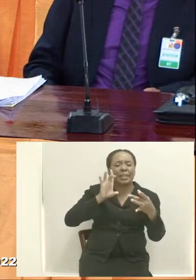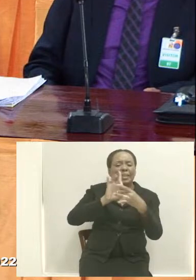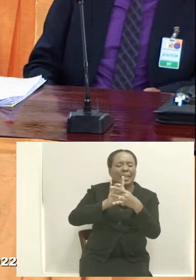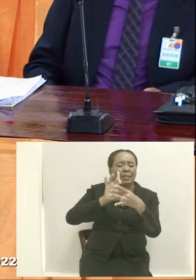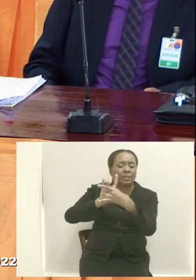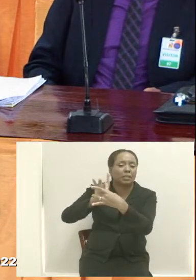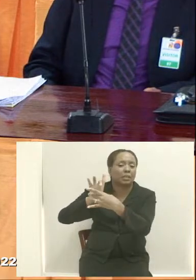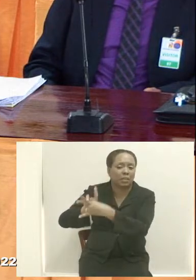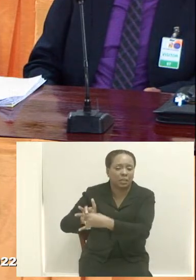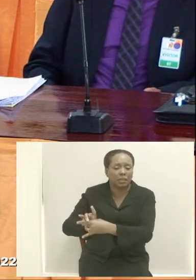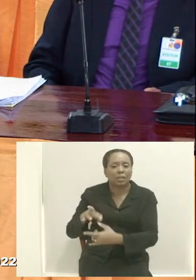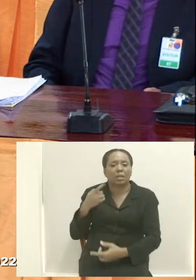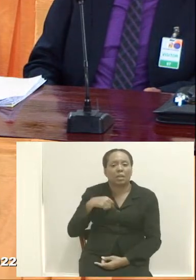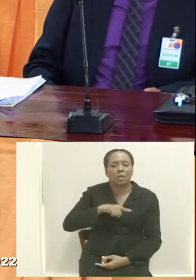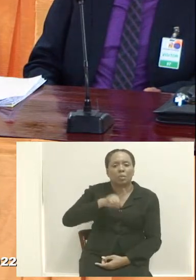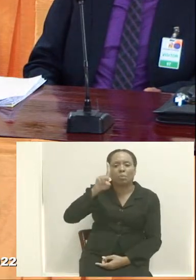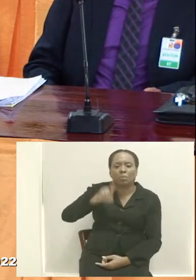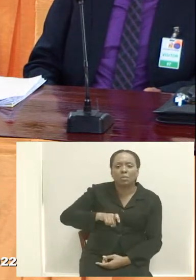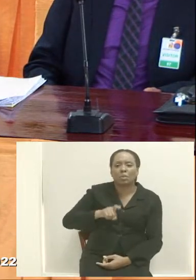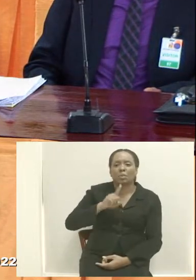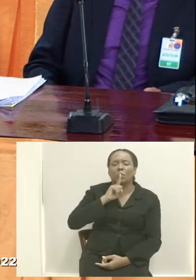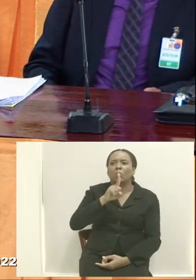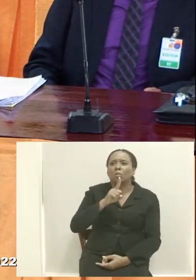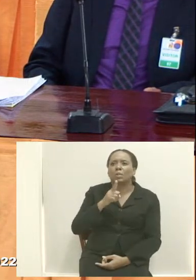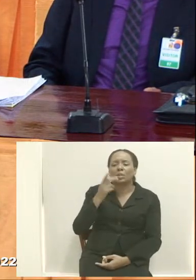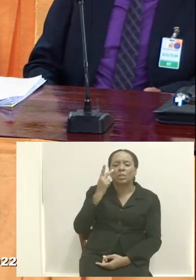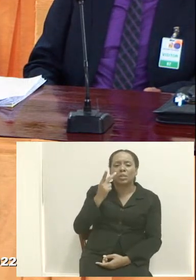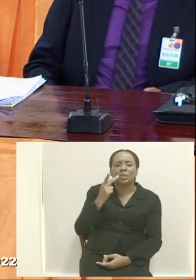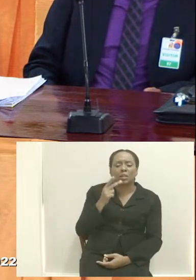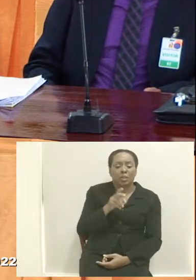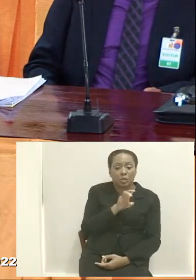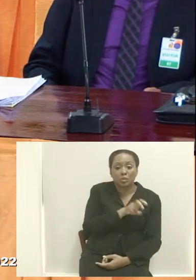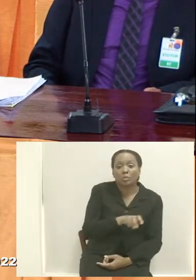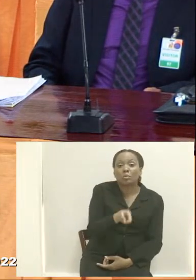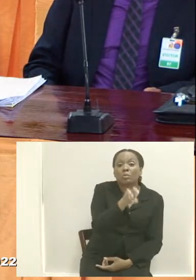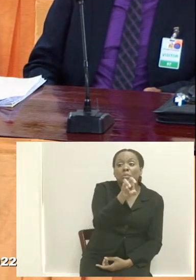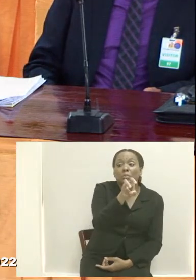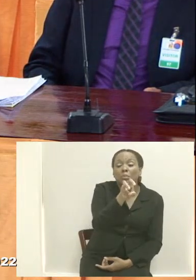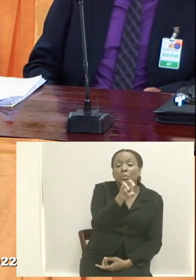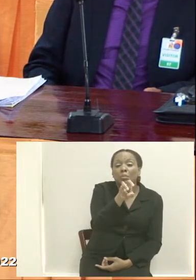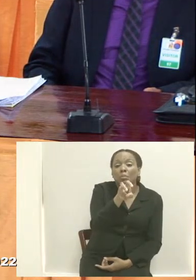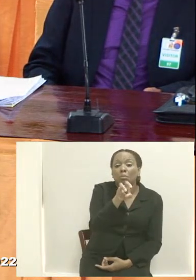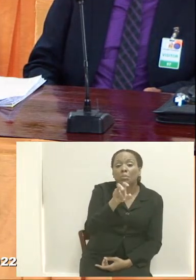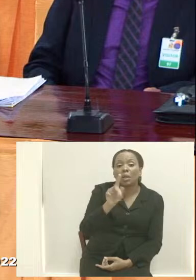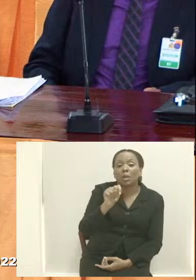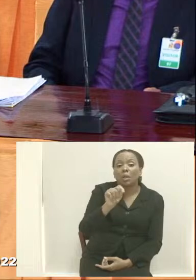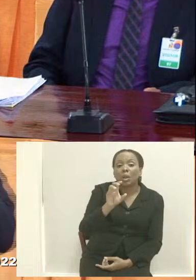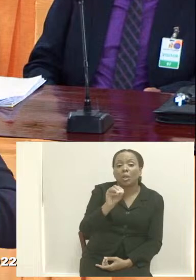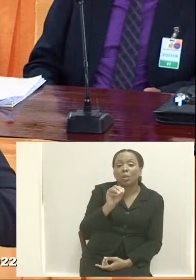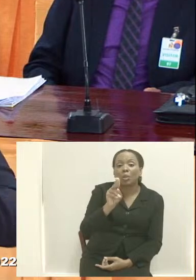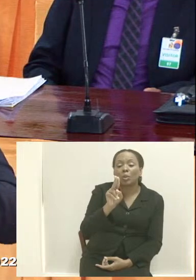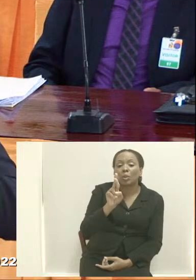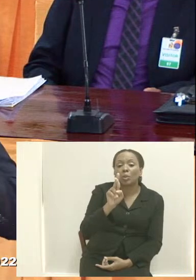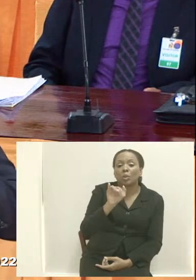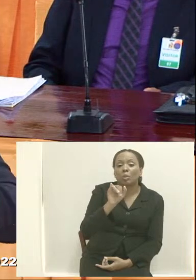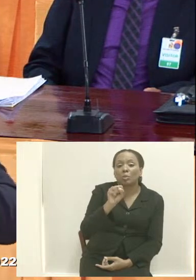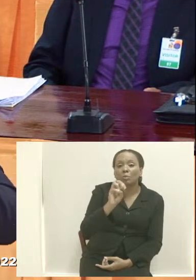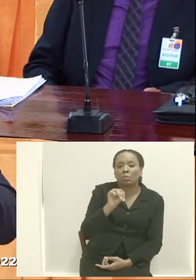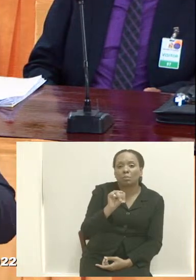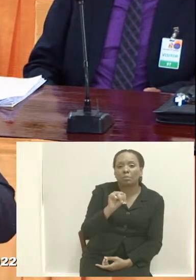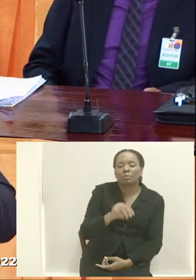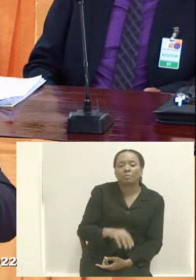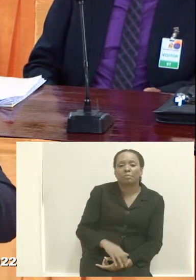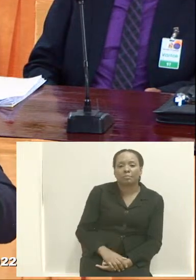linkages between the tourism sector, which at that time was still the